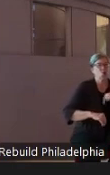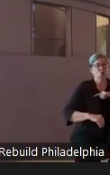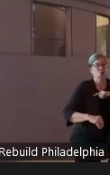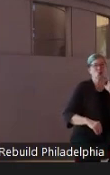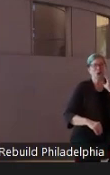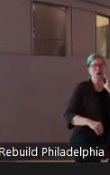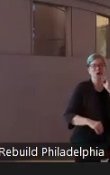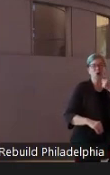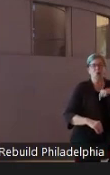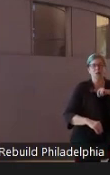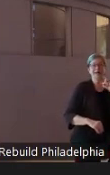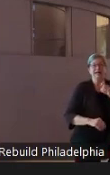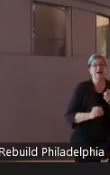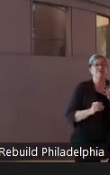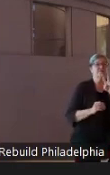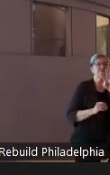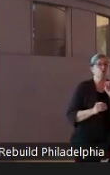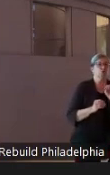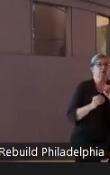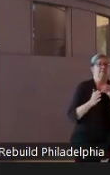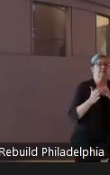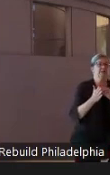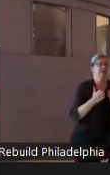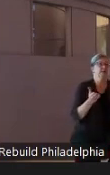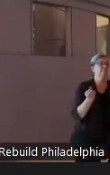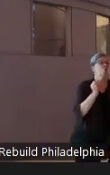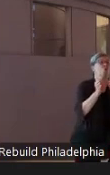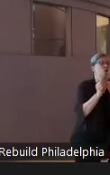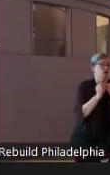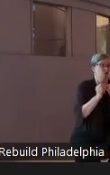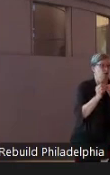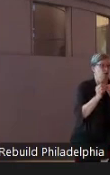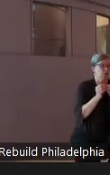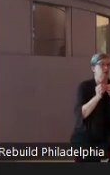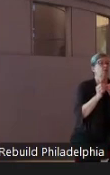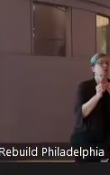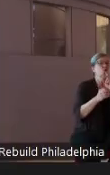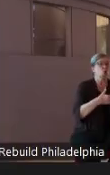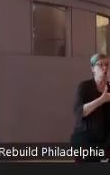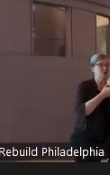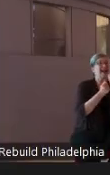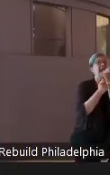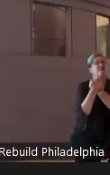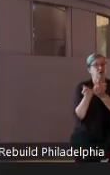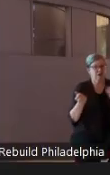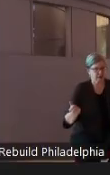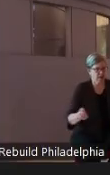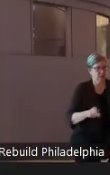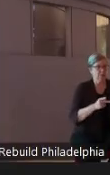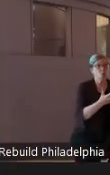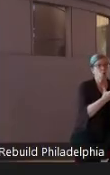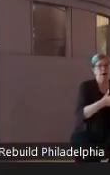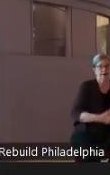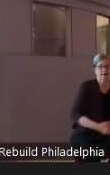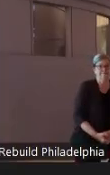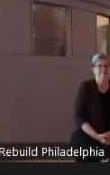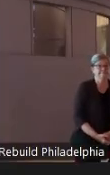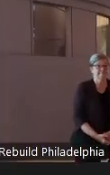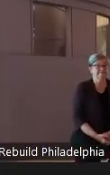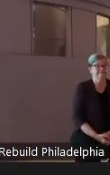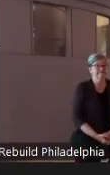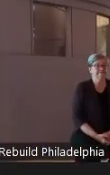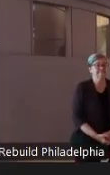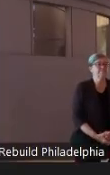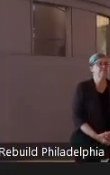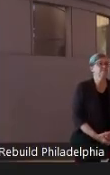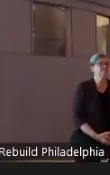need close to an additional 40 million instead to be able to incorporate all those wonderful amenities that we wanted to include in